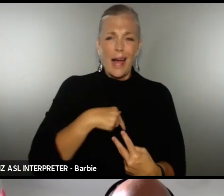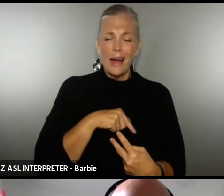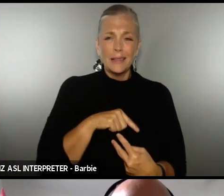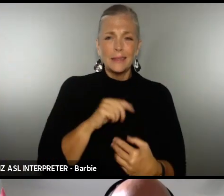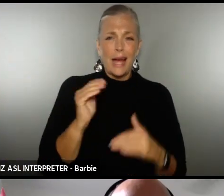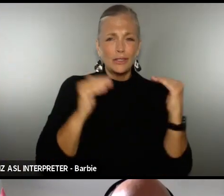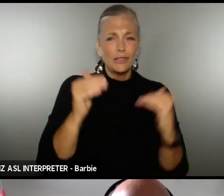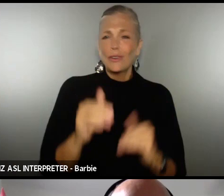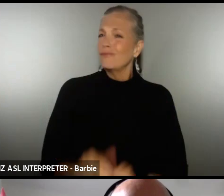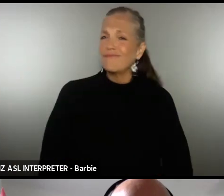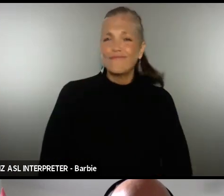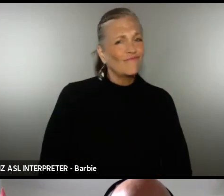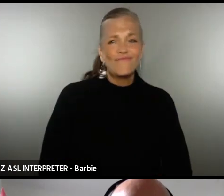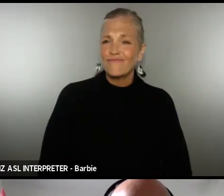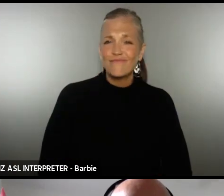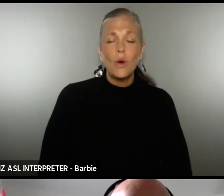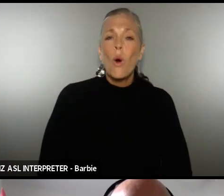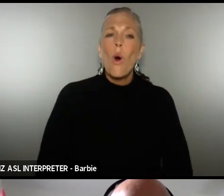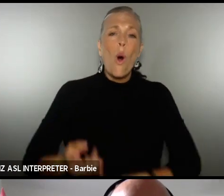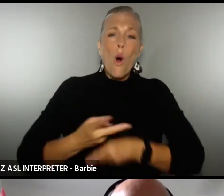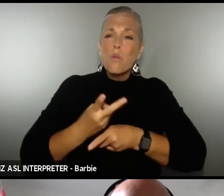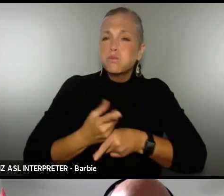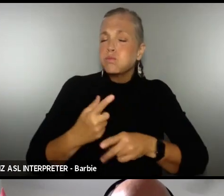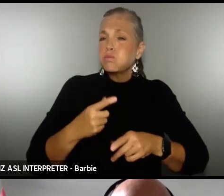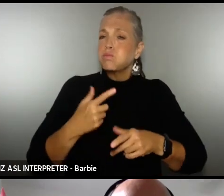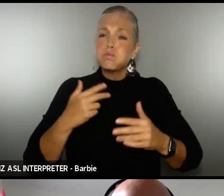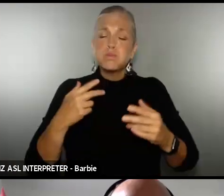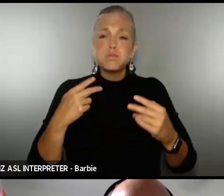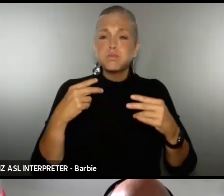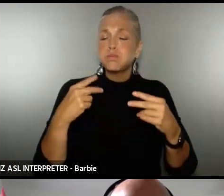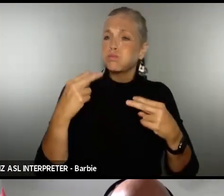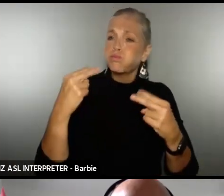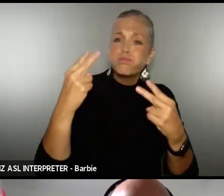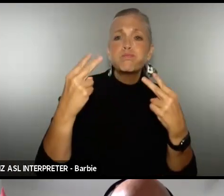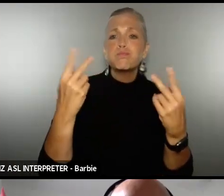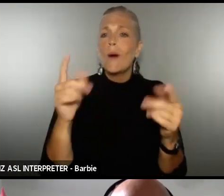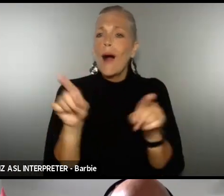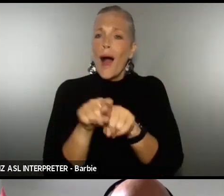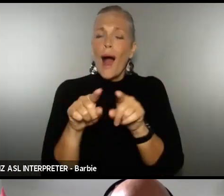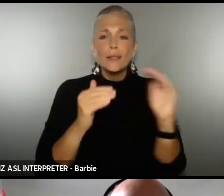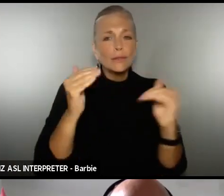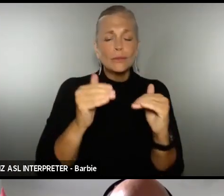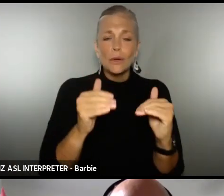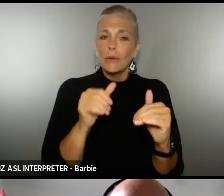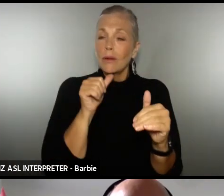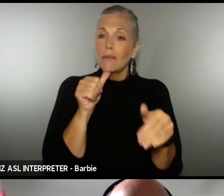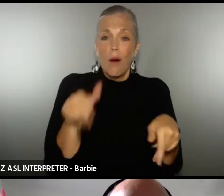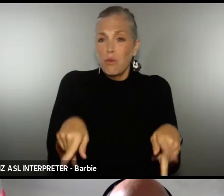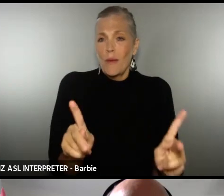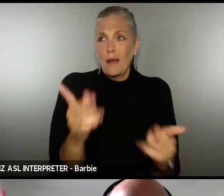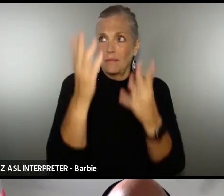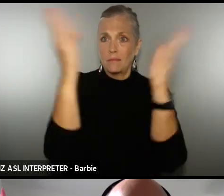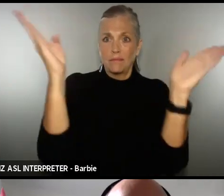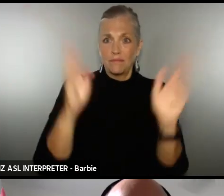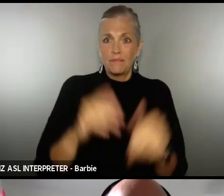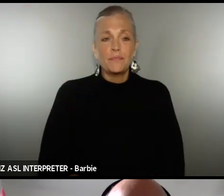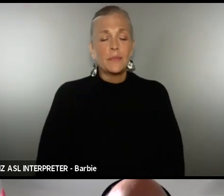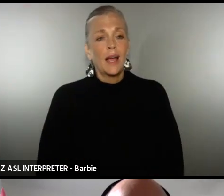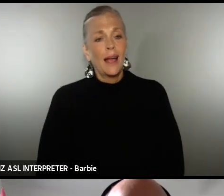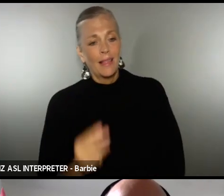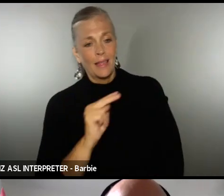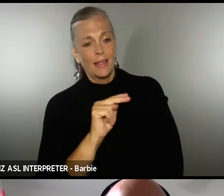adults. And I mean, to bring it back to this play, I think that's part of Niall's issue, is not recognizing that his family's growing up and he can grow up with them